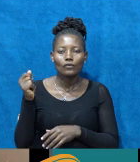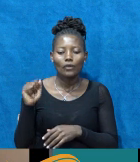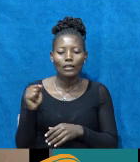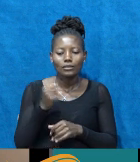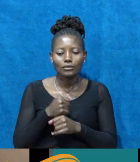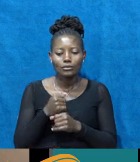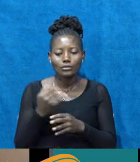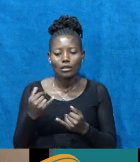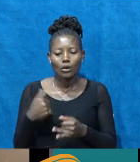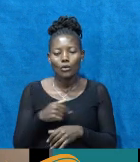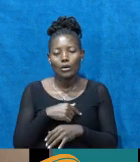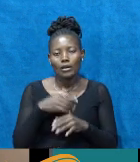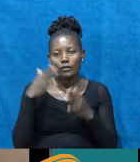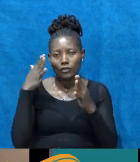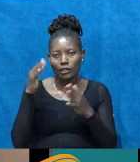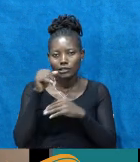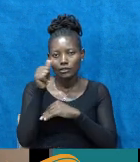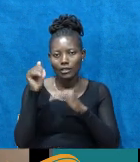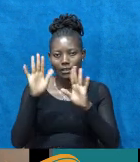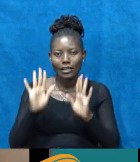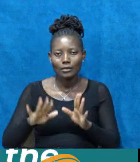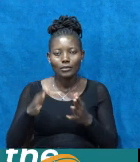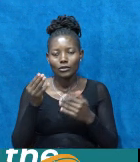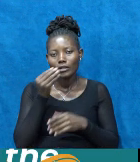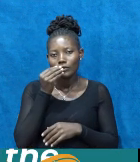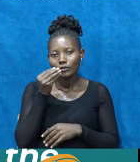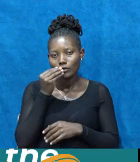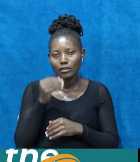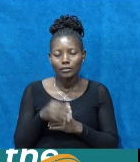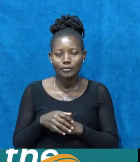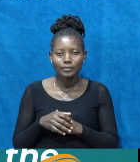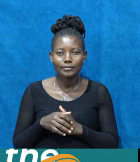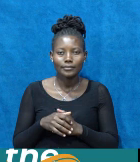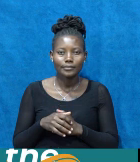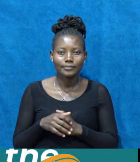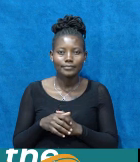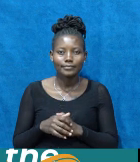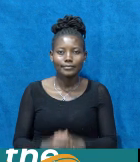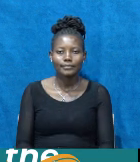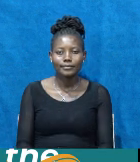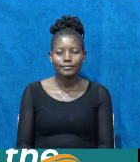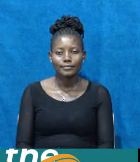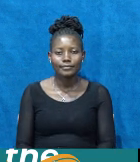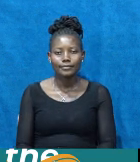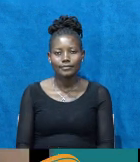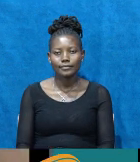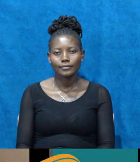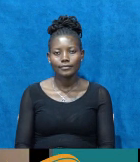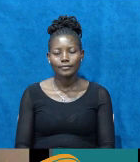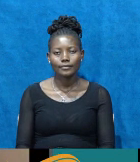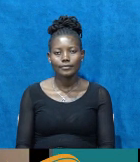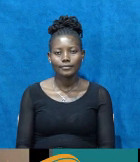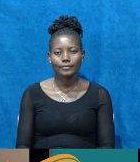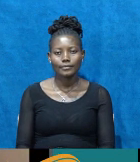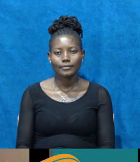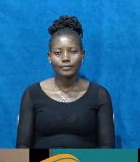We've gotten to see what protein does. We've gotten to see what carbohydrate does. We've gotten to see what fats do. So